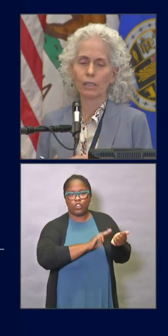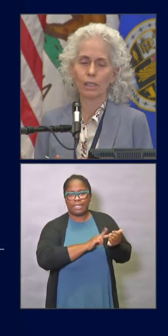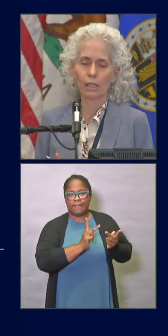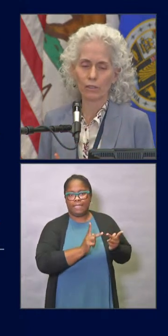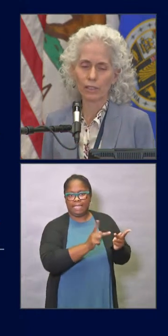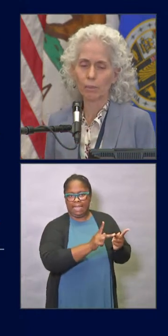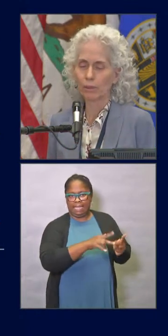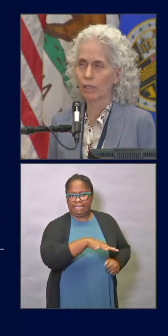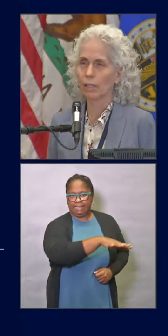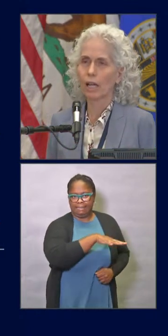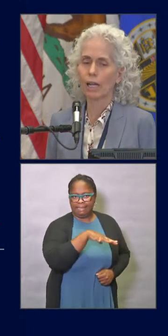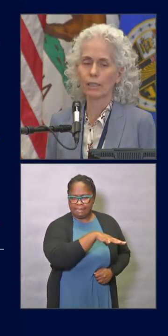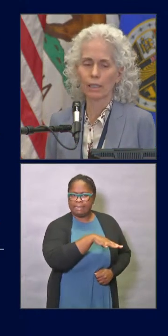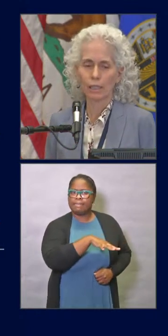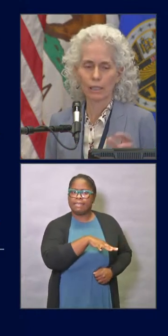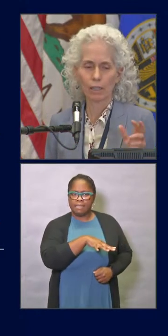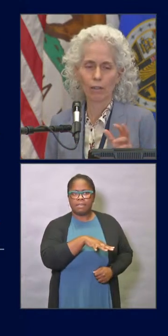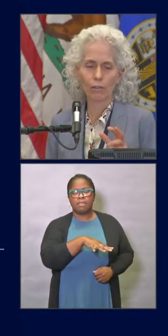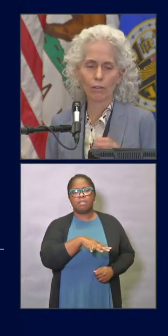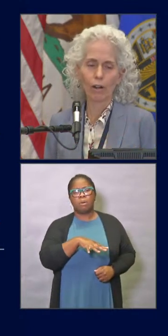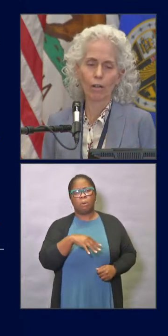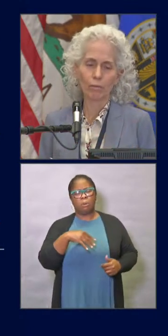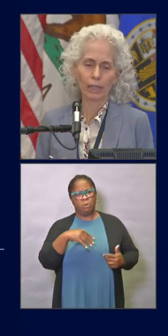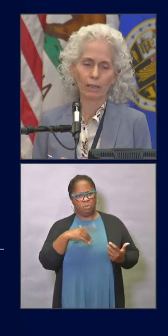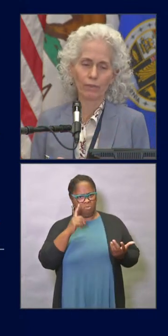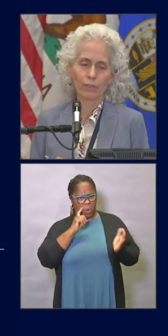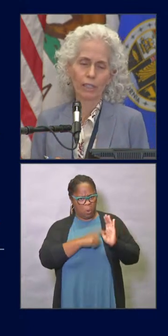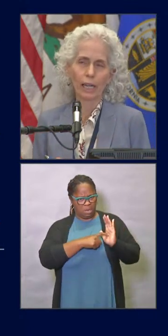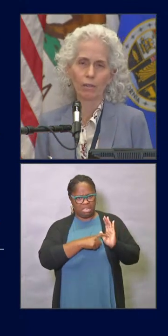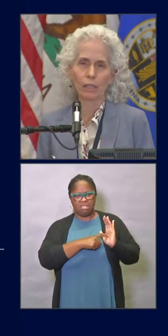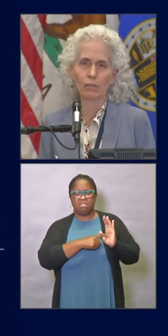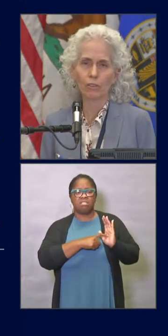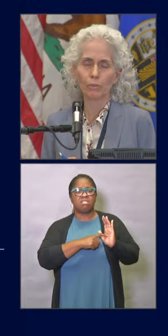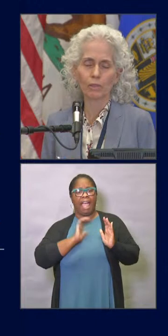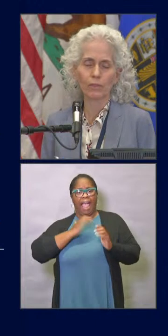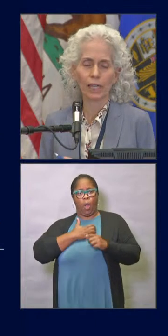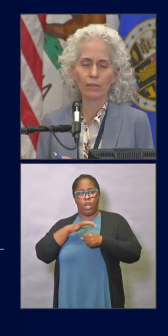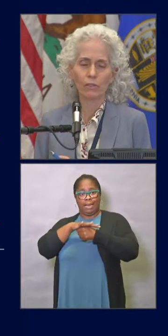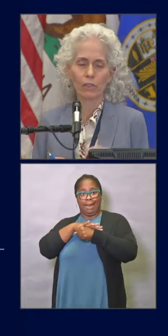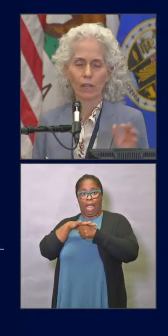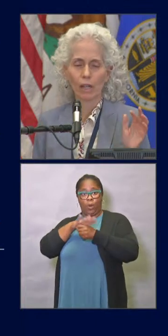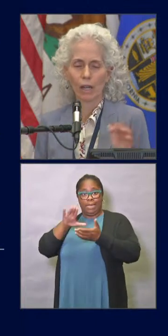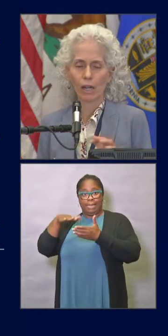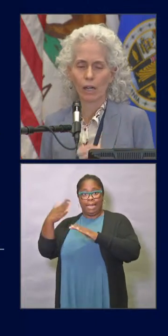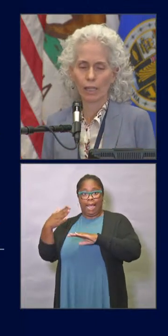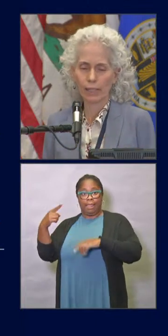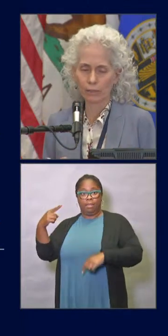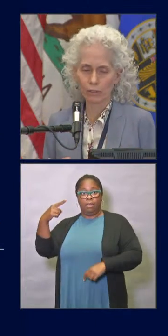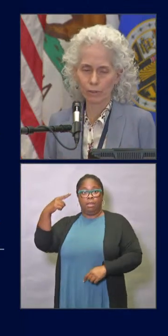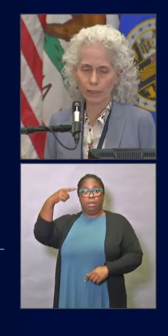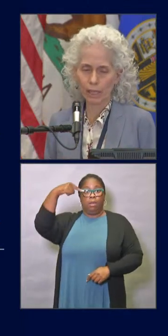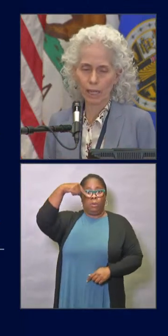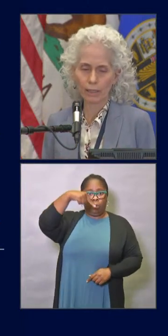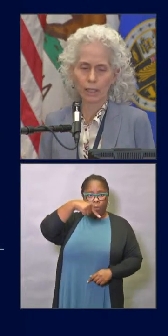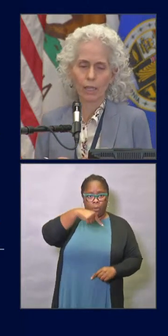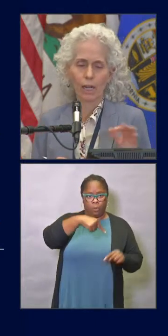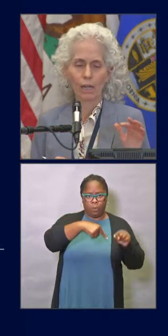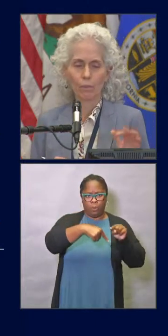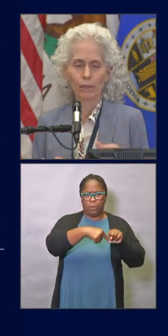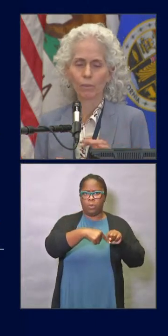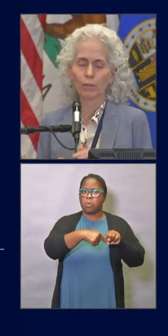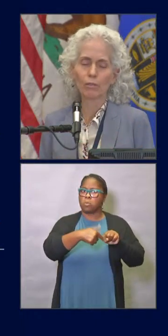have seen a steeper decline in our overall rate for the county in terms of deaths, and that's the green